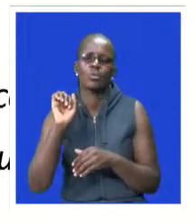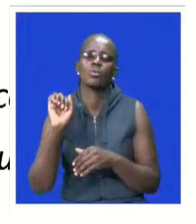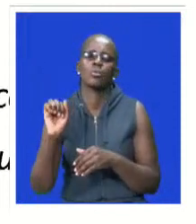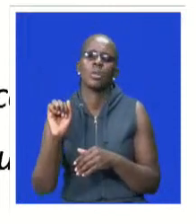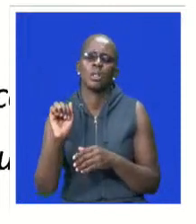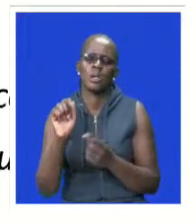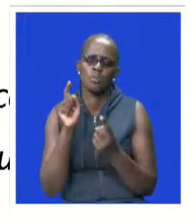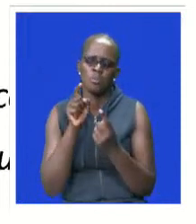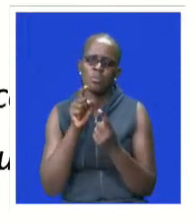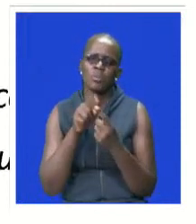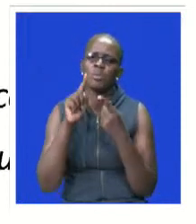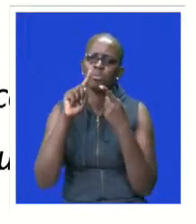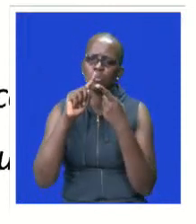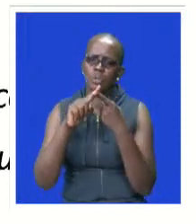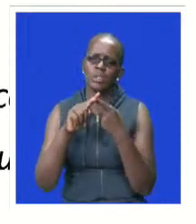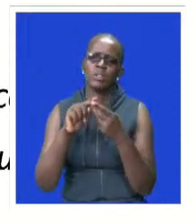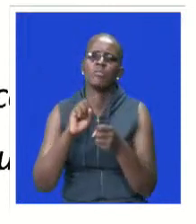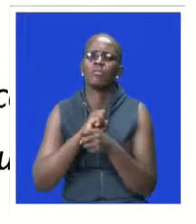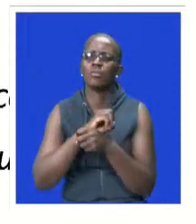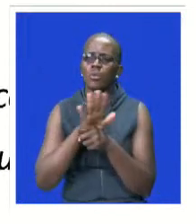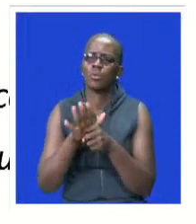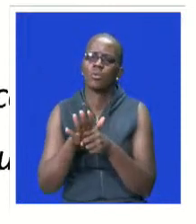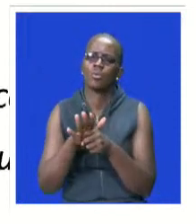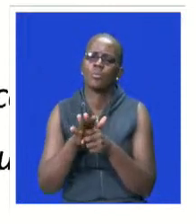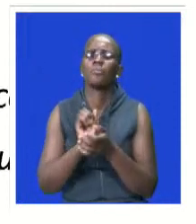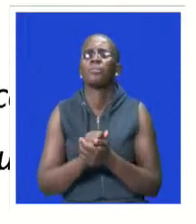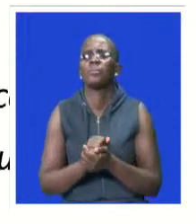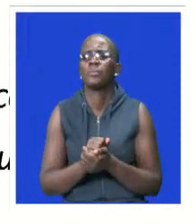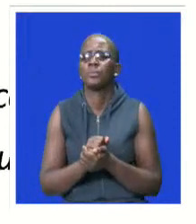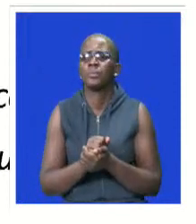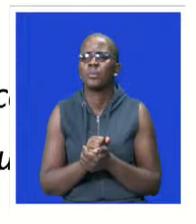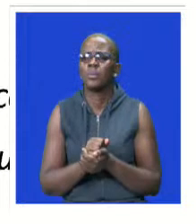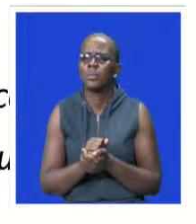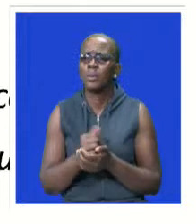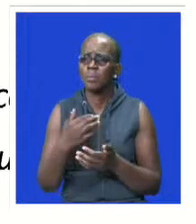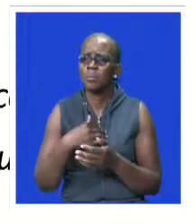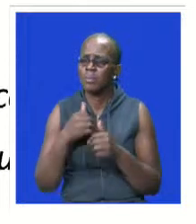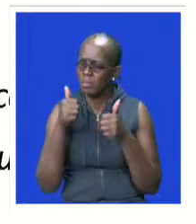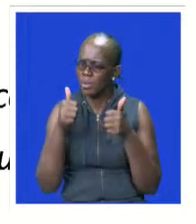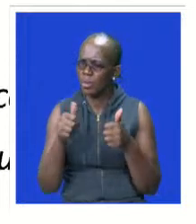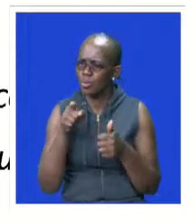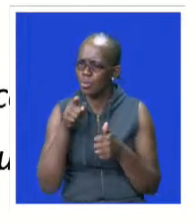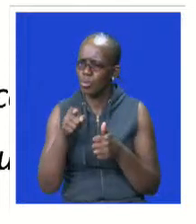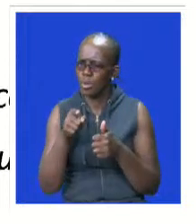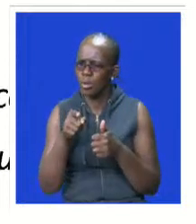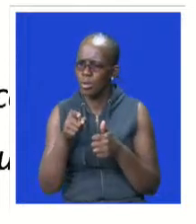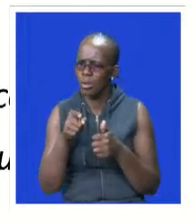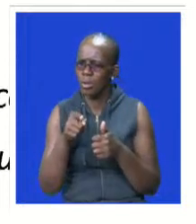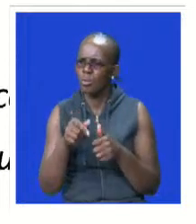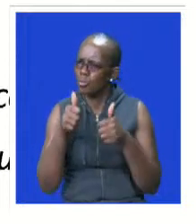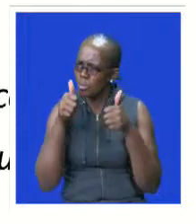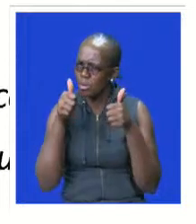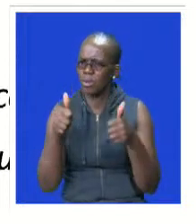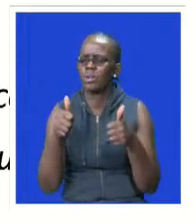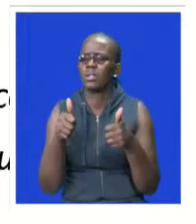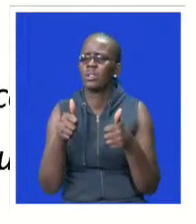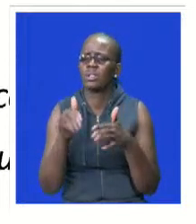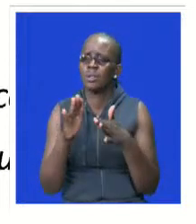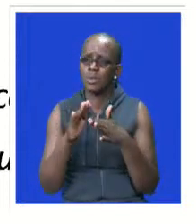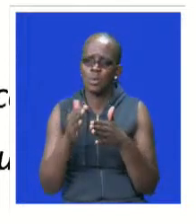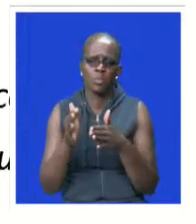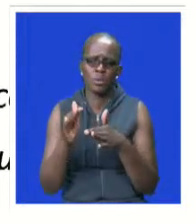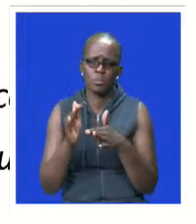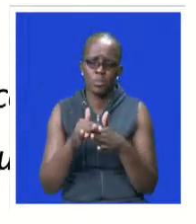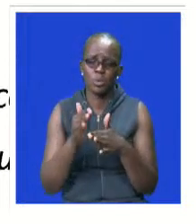you will beat this. So this will be my introduction to that one. So let's look at introduction B. We'll come then and